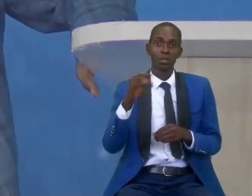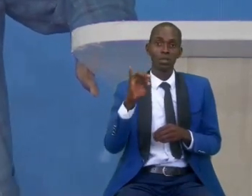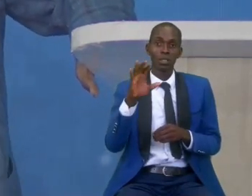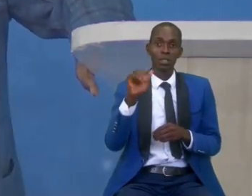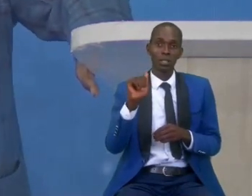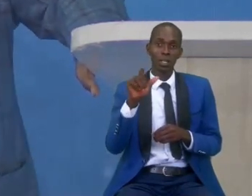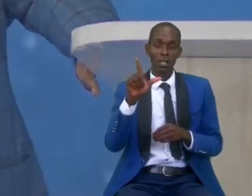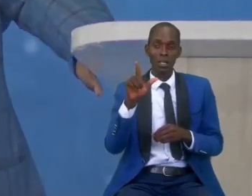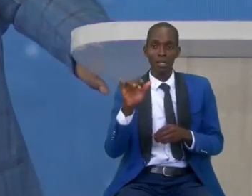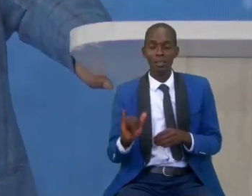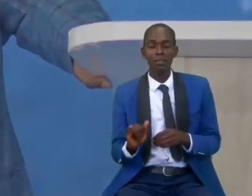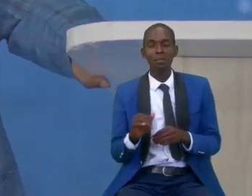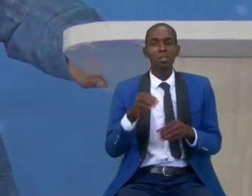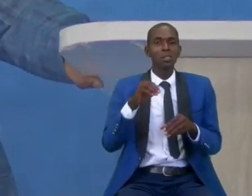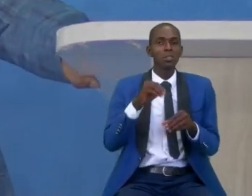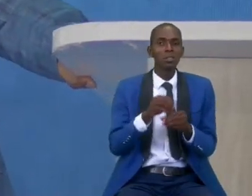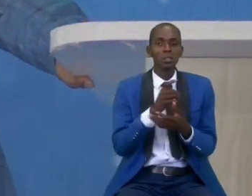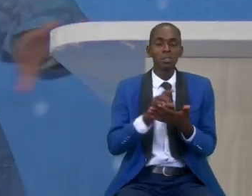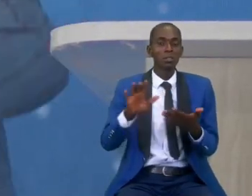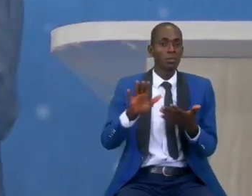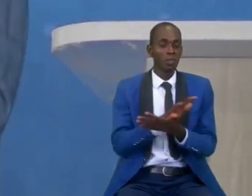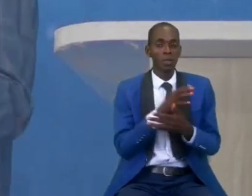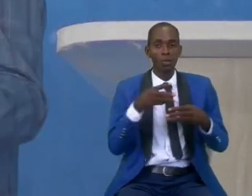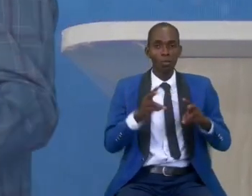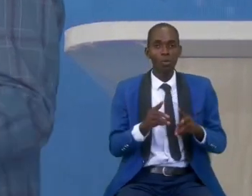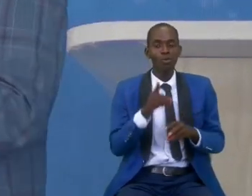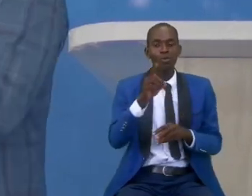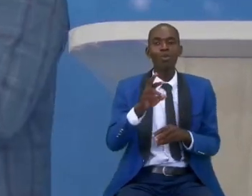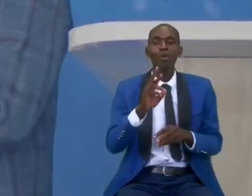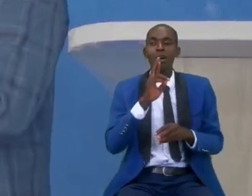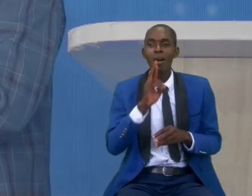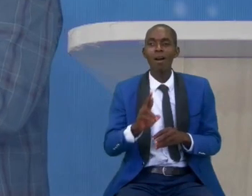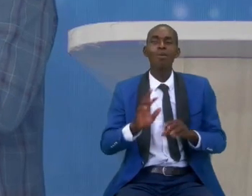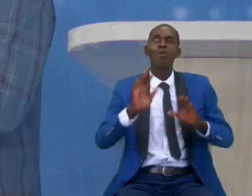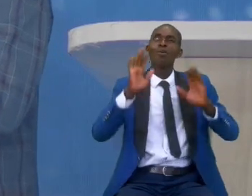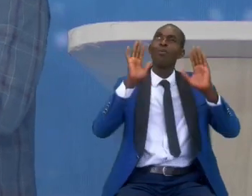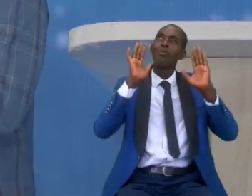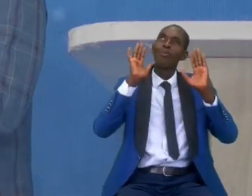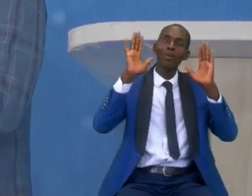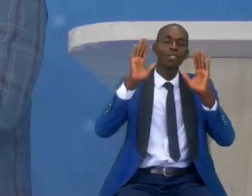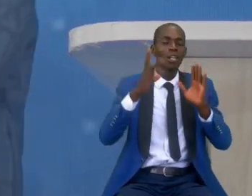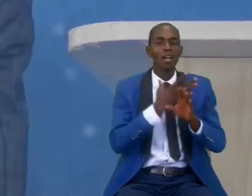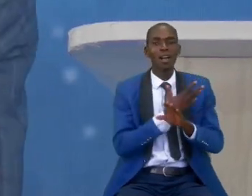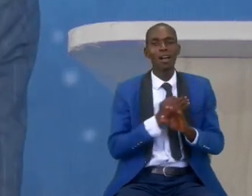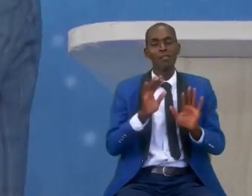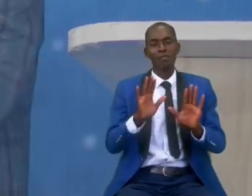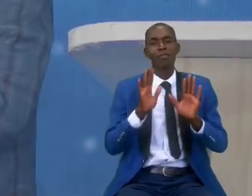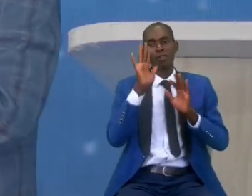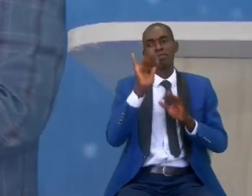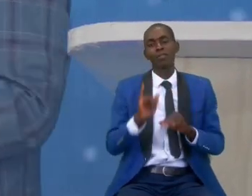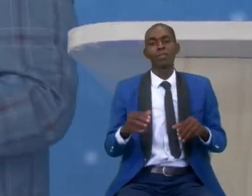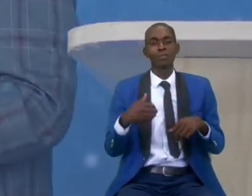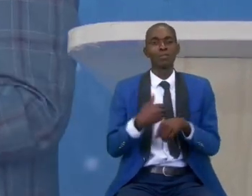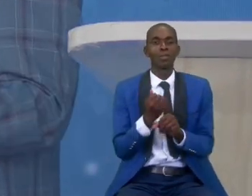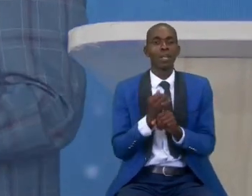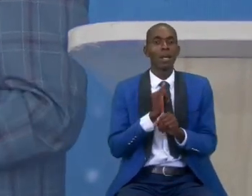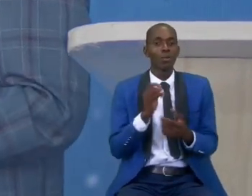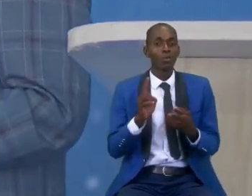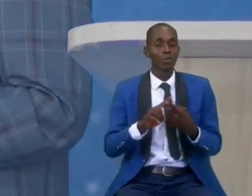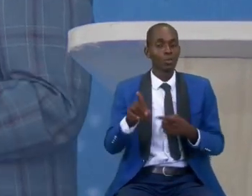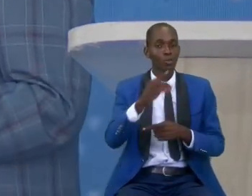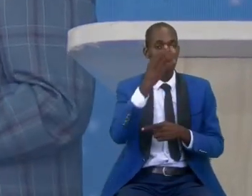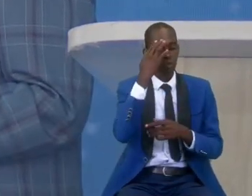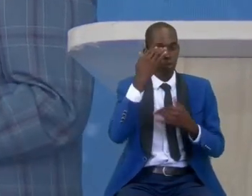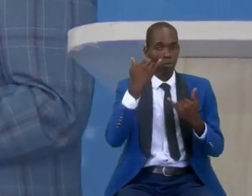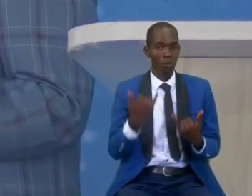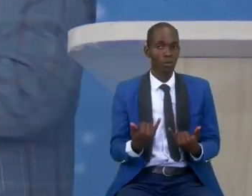wonderfully and fearfully made. And I want you to realize today, the doctors have been studying the human body,